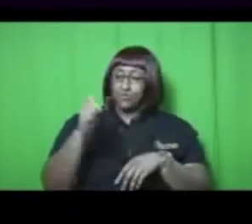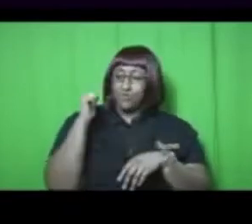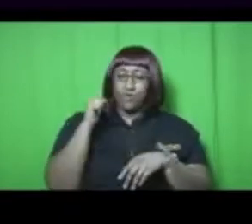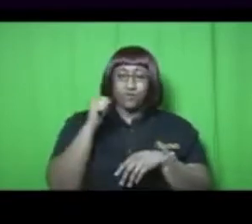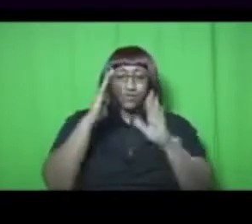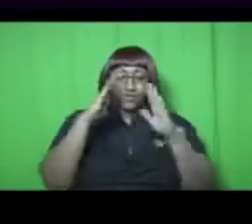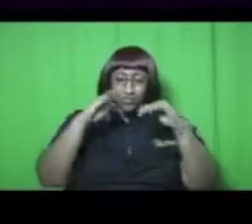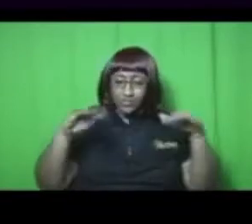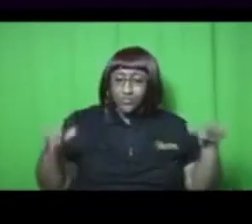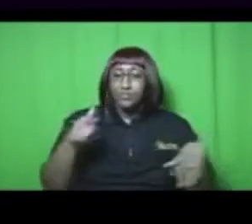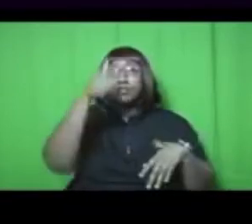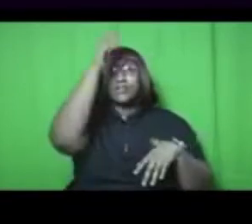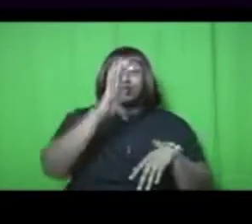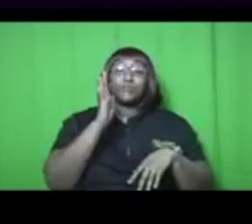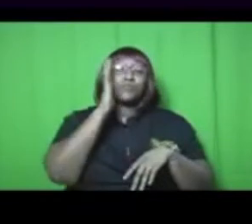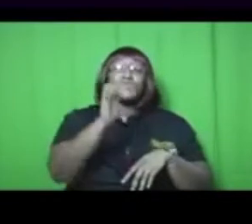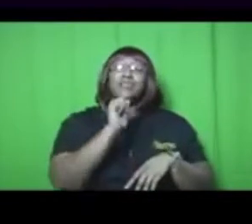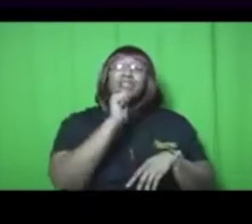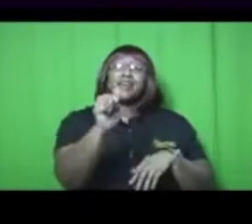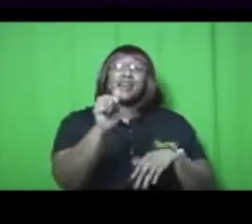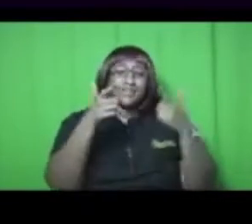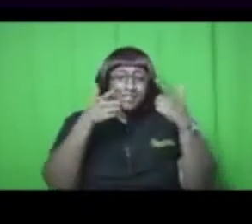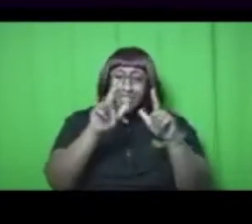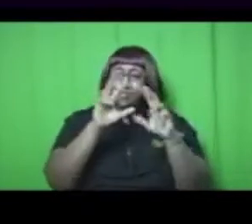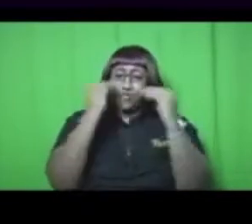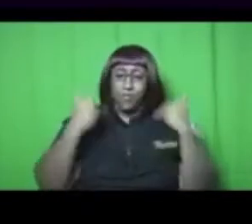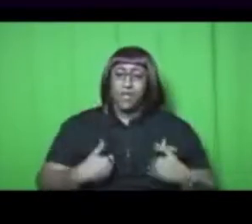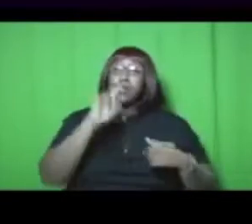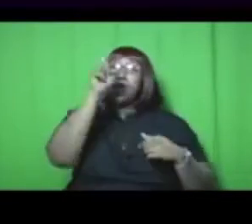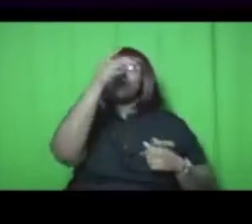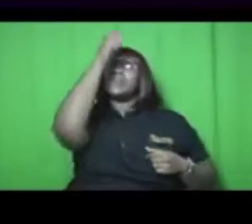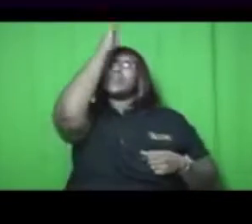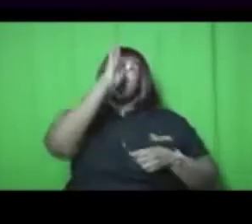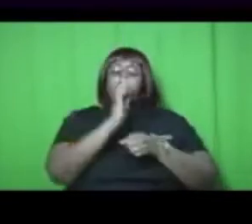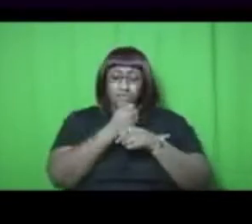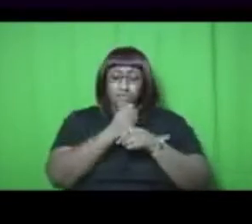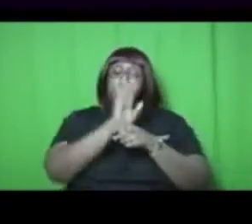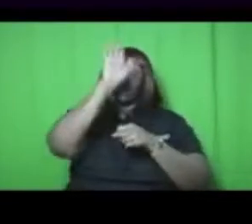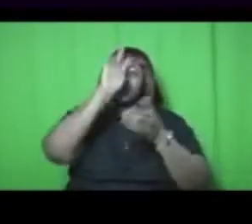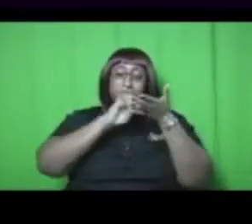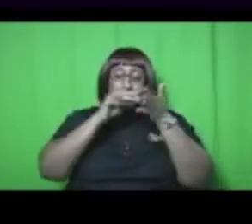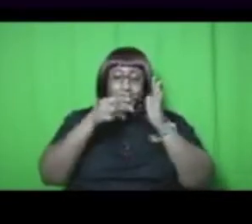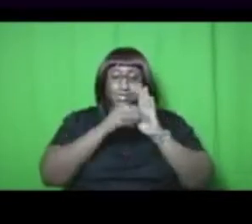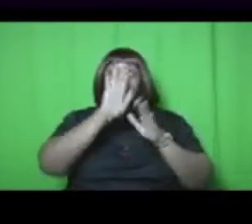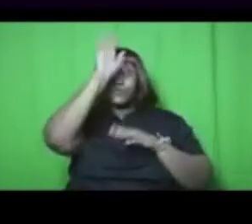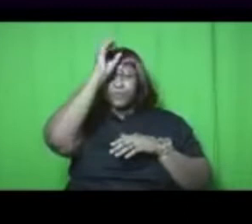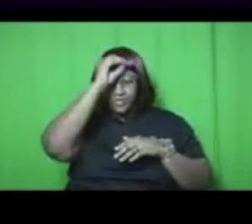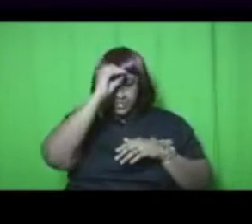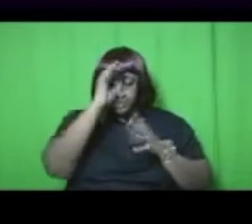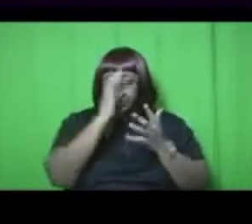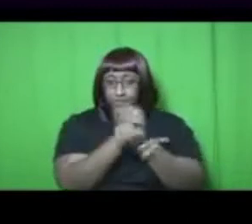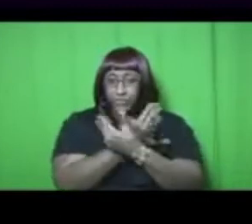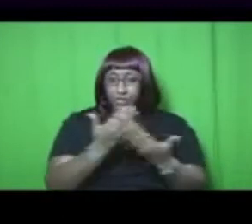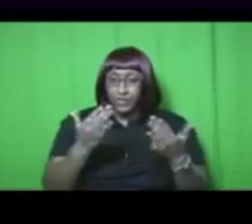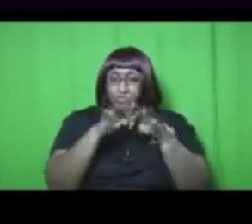God, we will not let nobody but our Creator define us. And then, but the problem comes